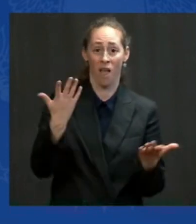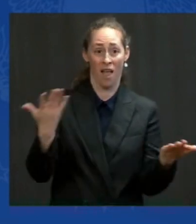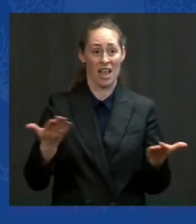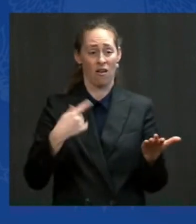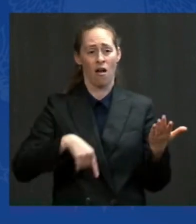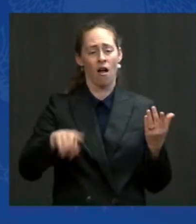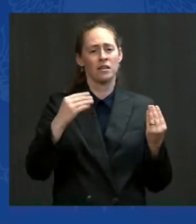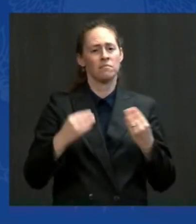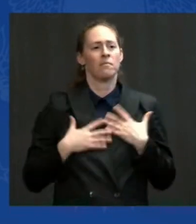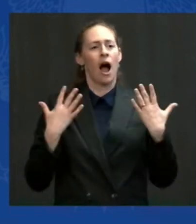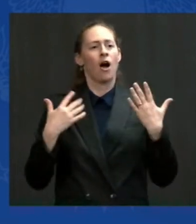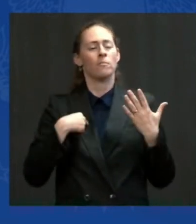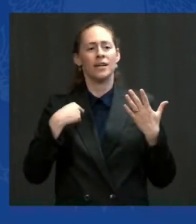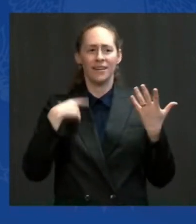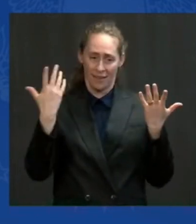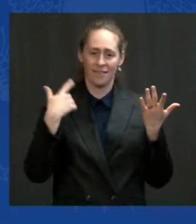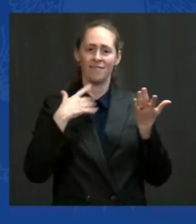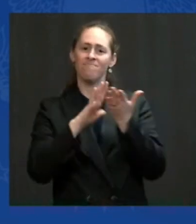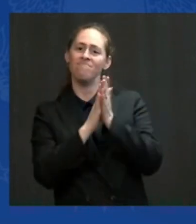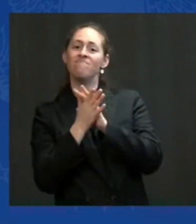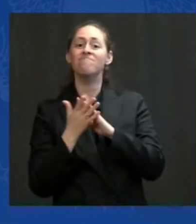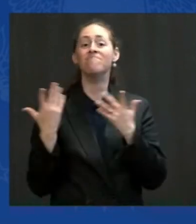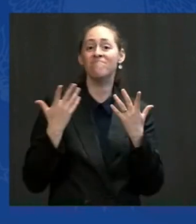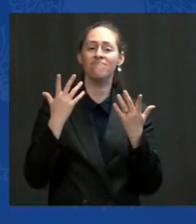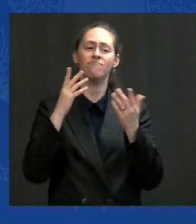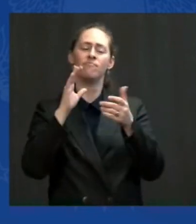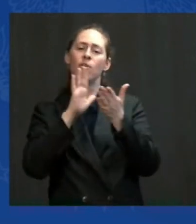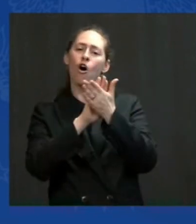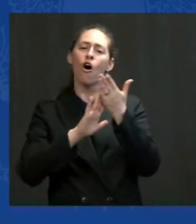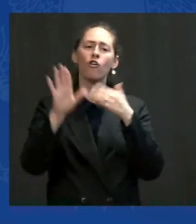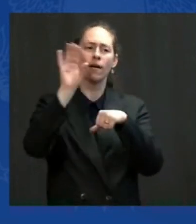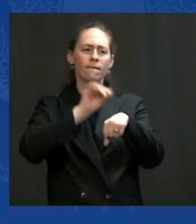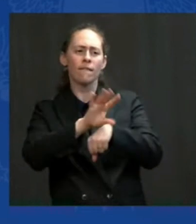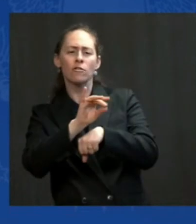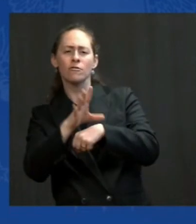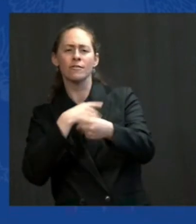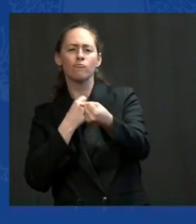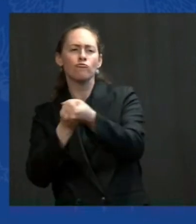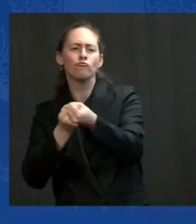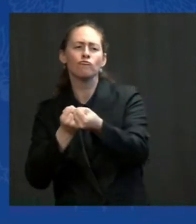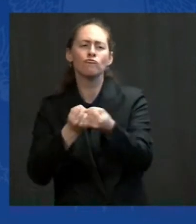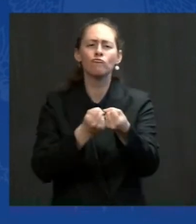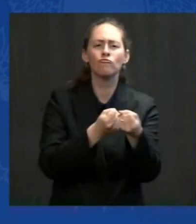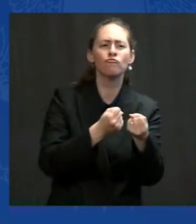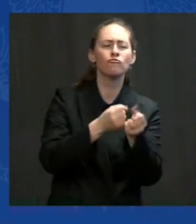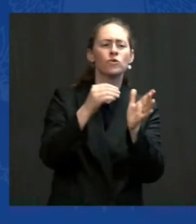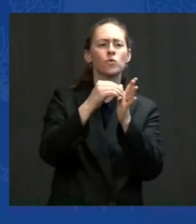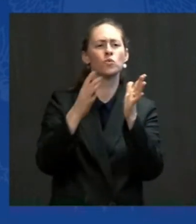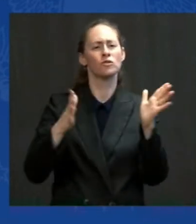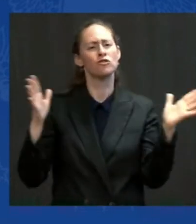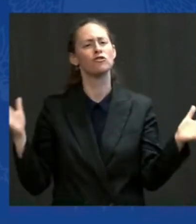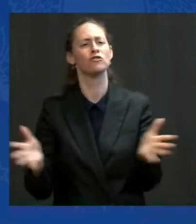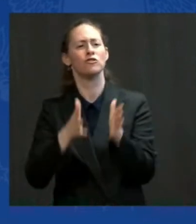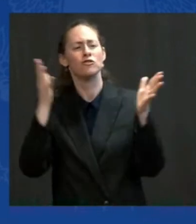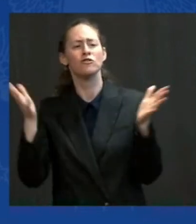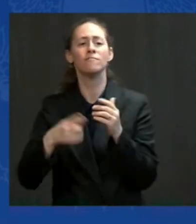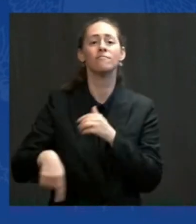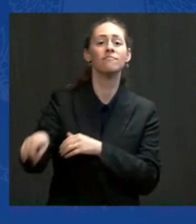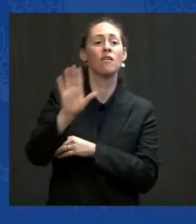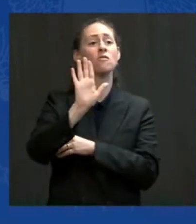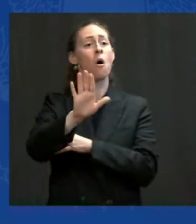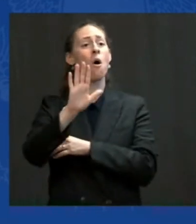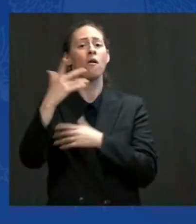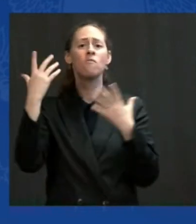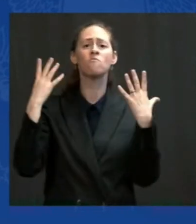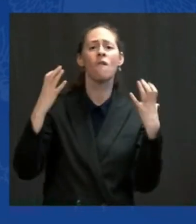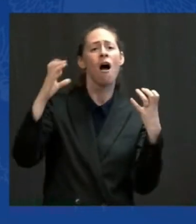to helping students fulfill their potential. In my future career, I want to encourage students to pursue a higher education and provide